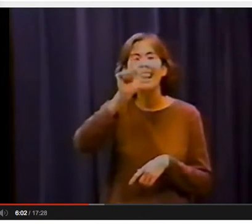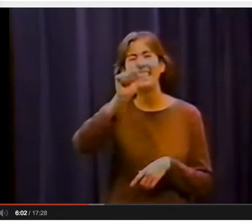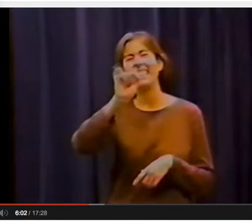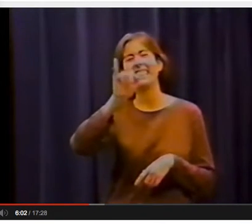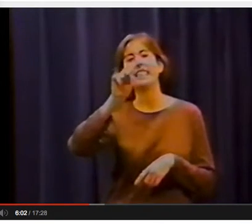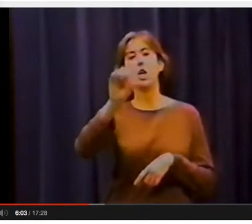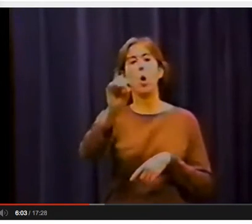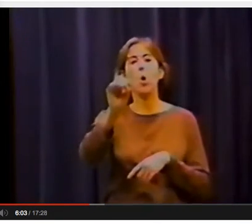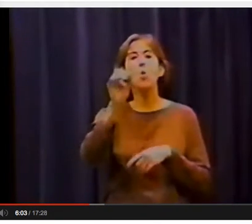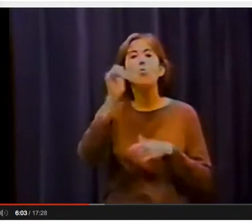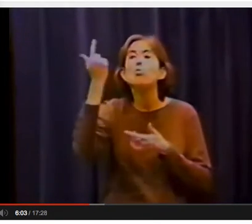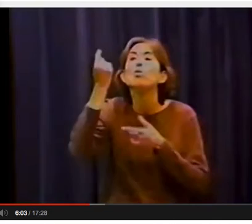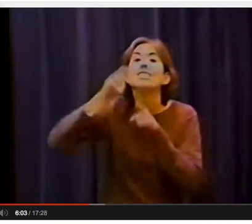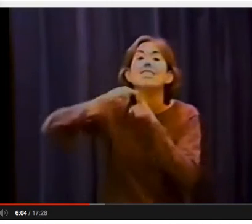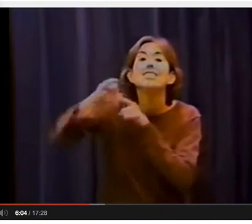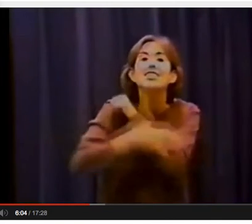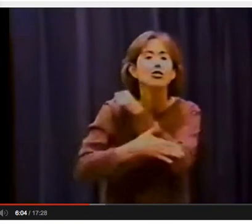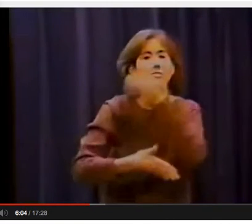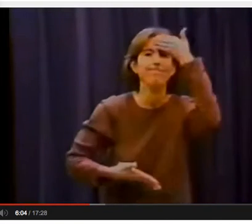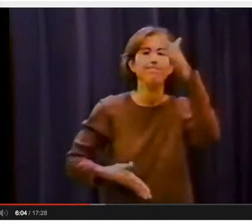Spanish speakers,